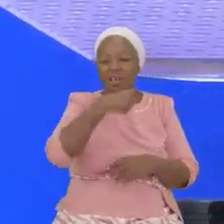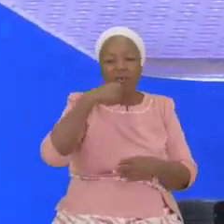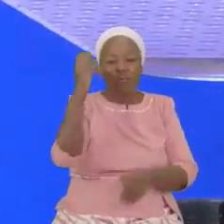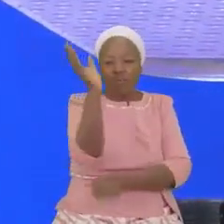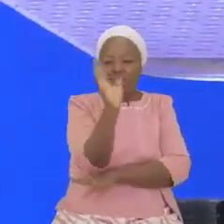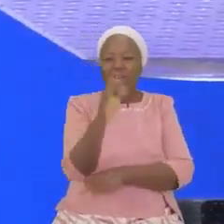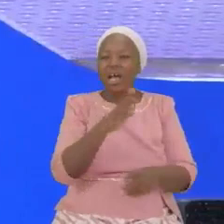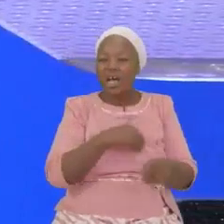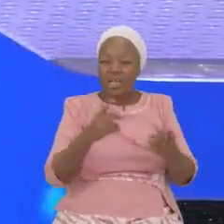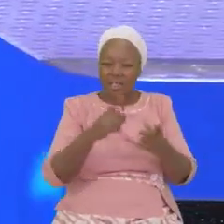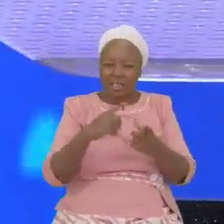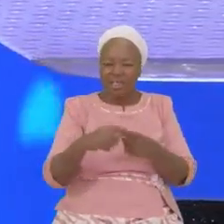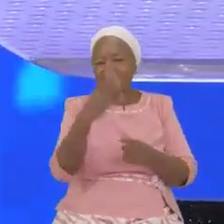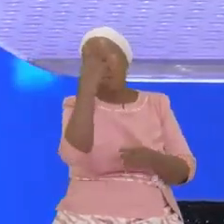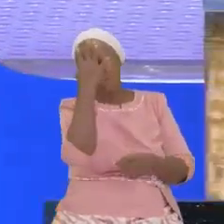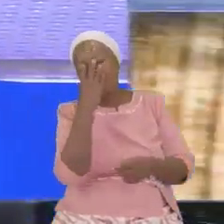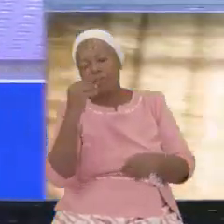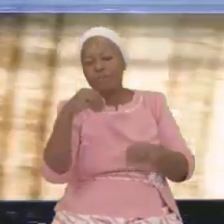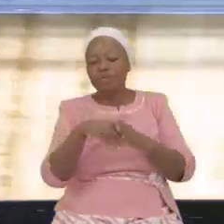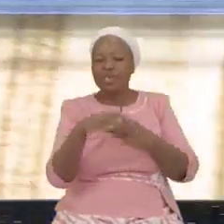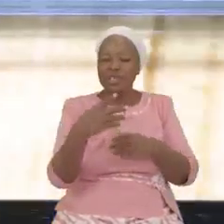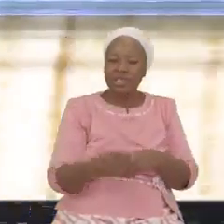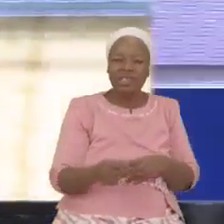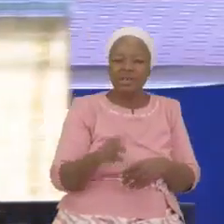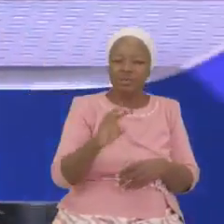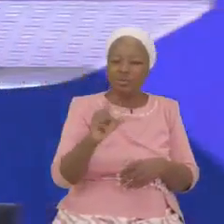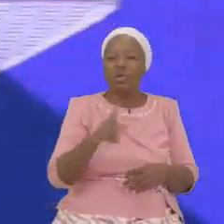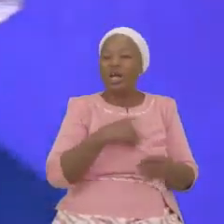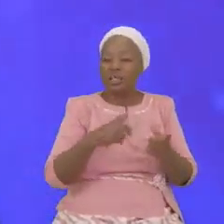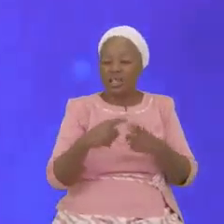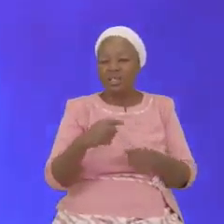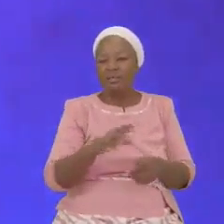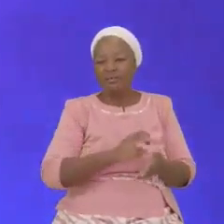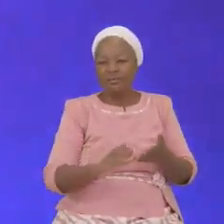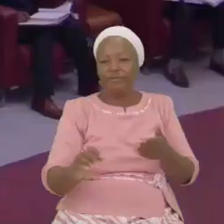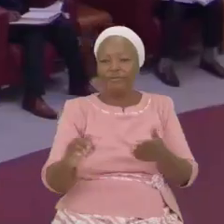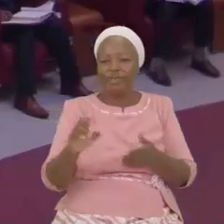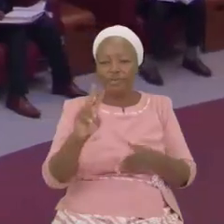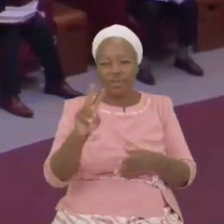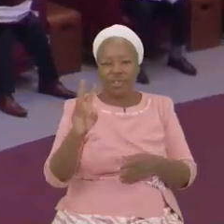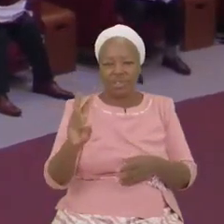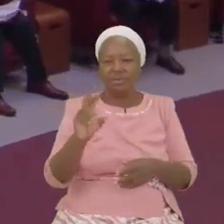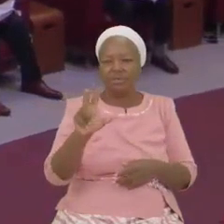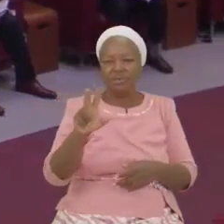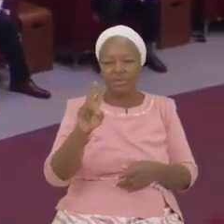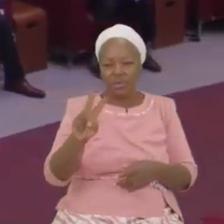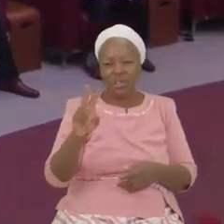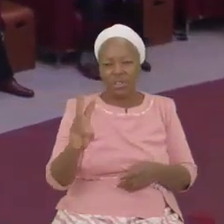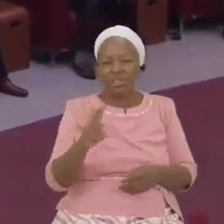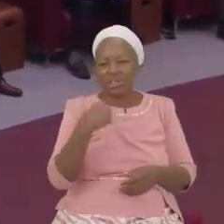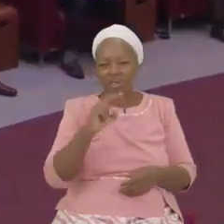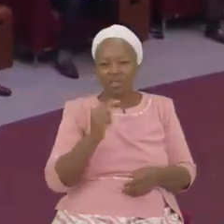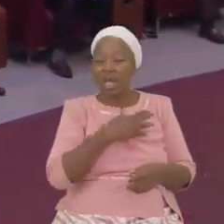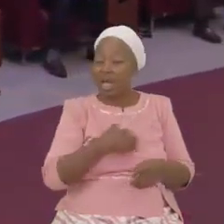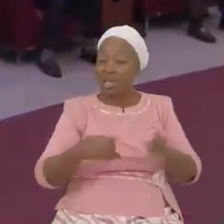wilderness and sleep in the woods. Then in verse 26, it says, in verse 26, it tells us, and